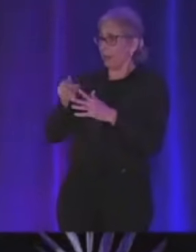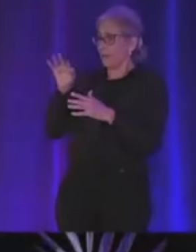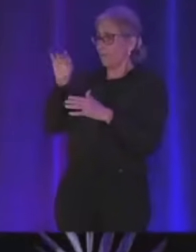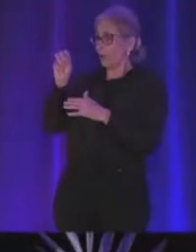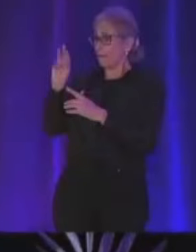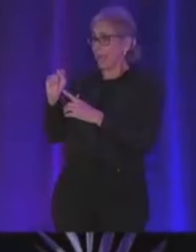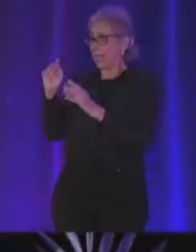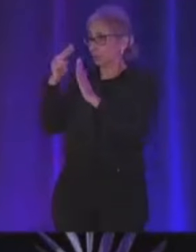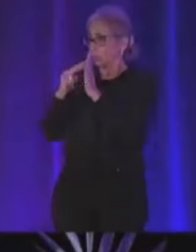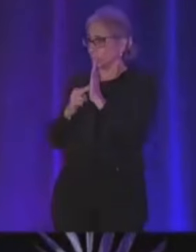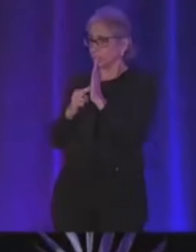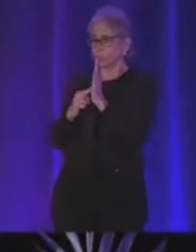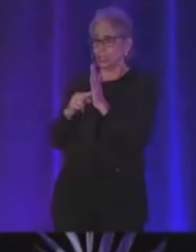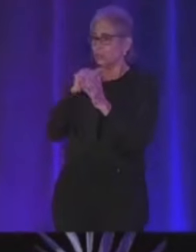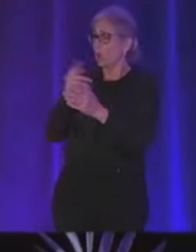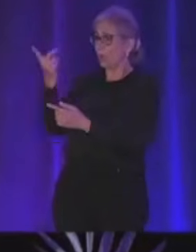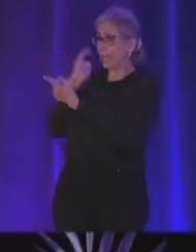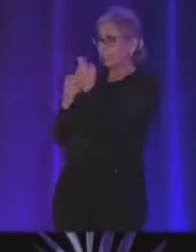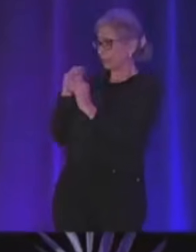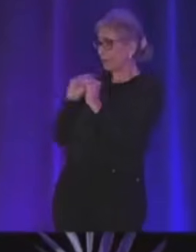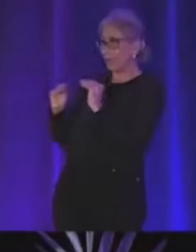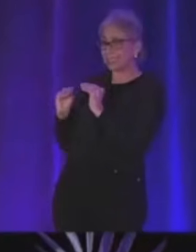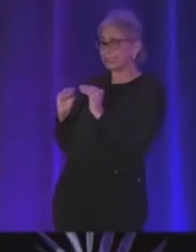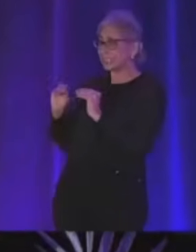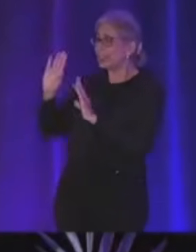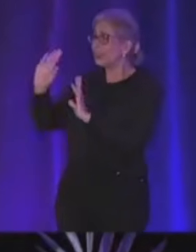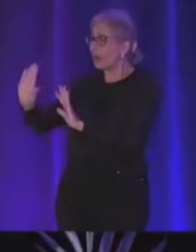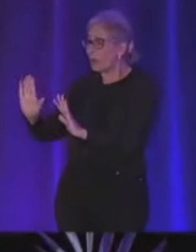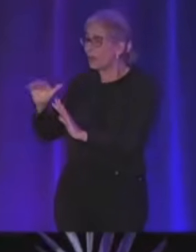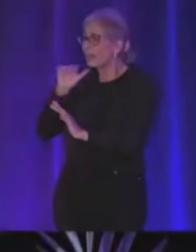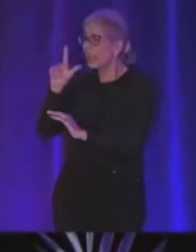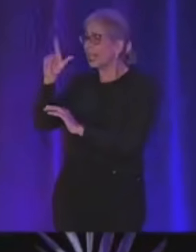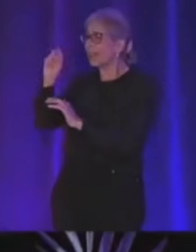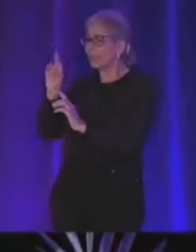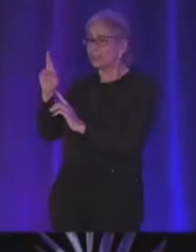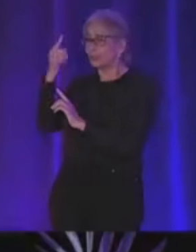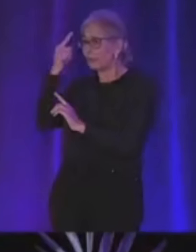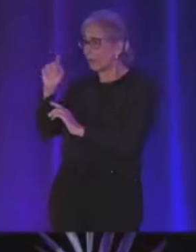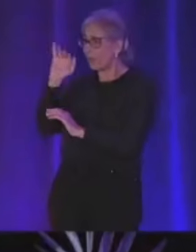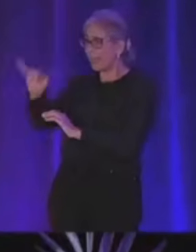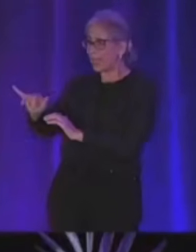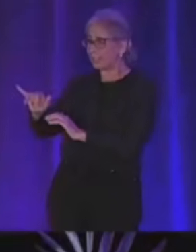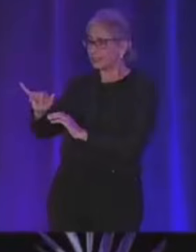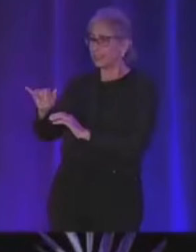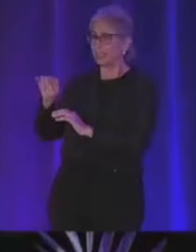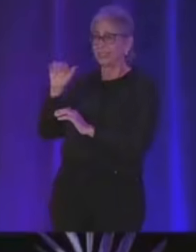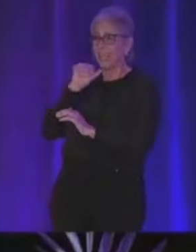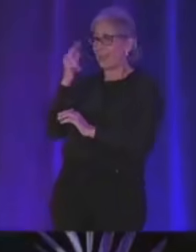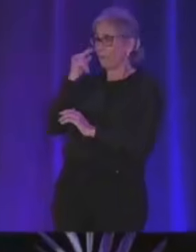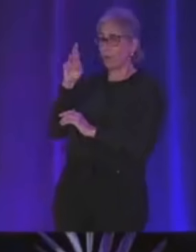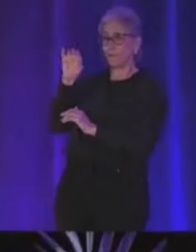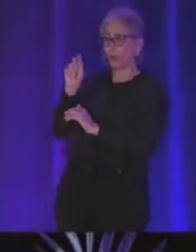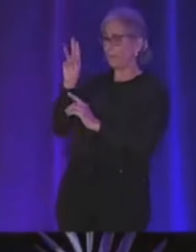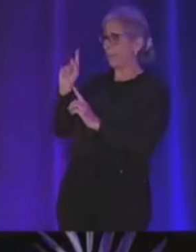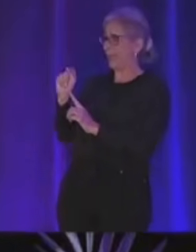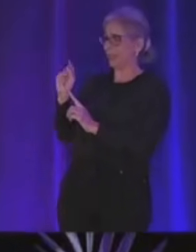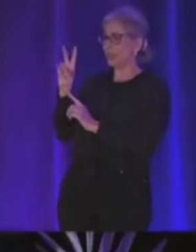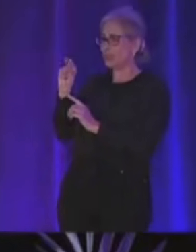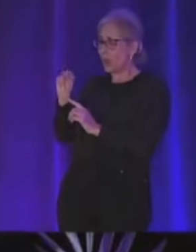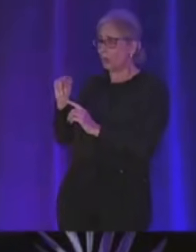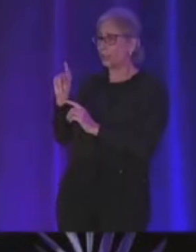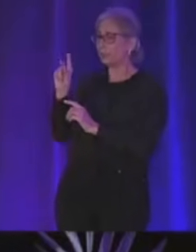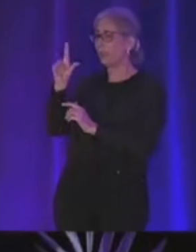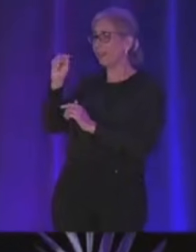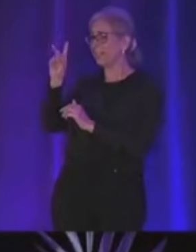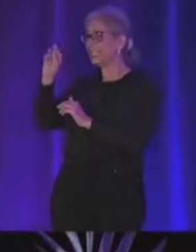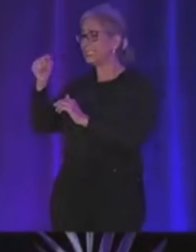and especially don't ask us to fix them because they're not what a linter is for. Fundamentally, a linter is not for formatting. It's for linting, and a formatter